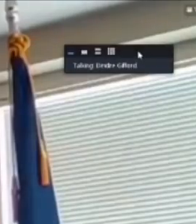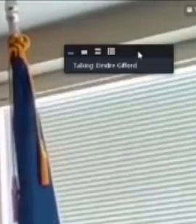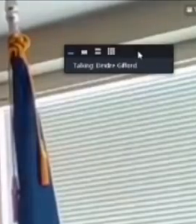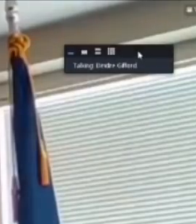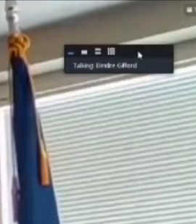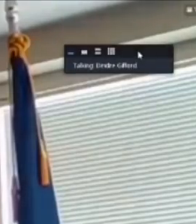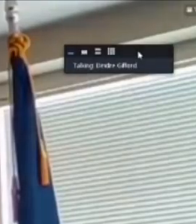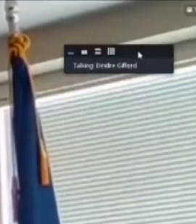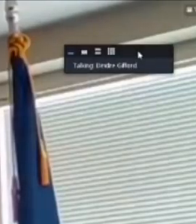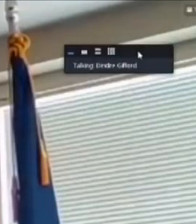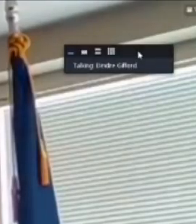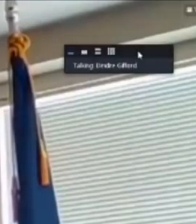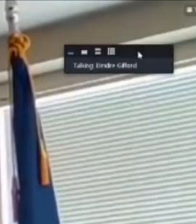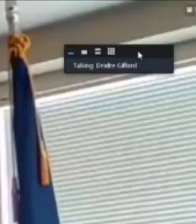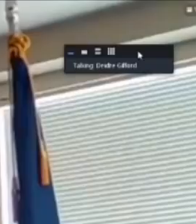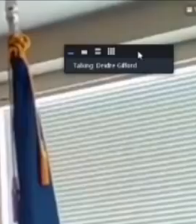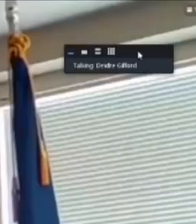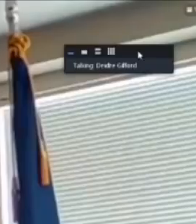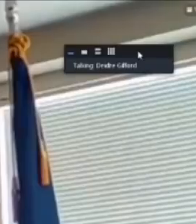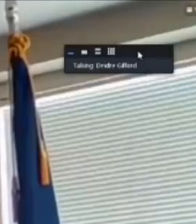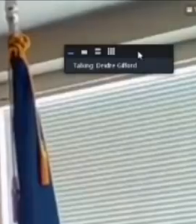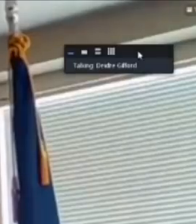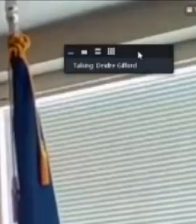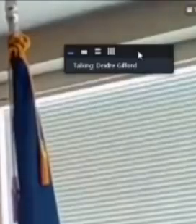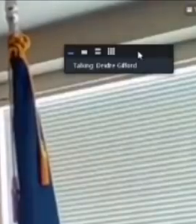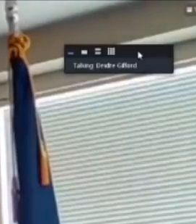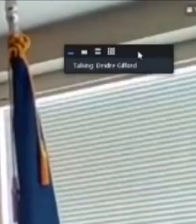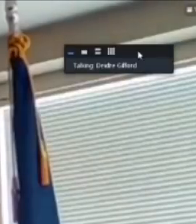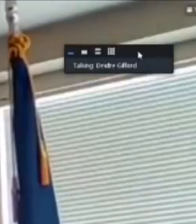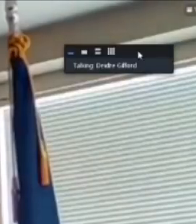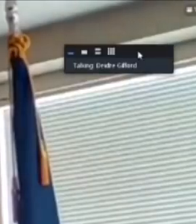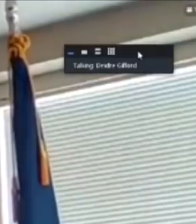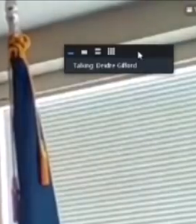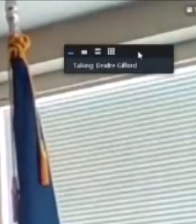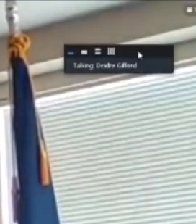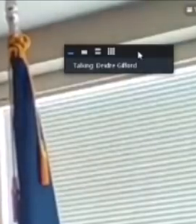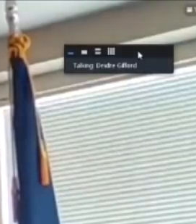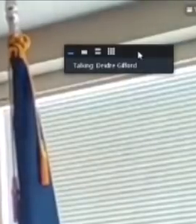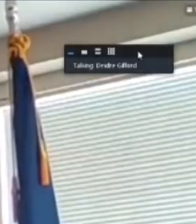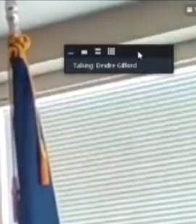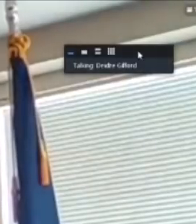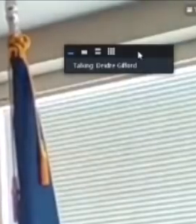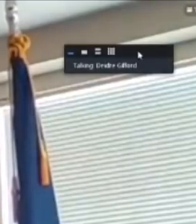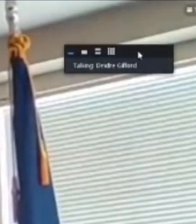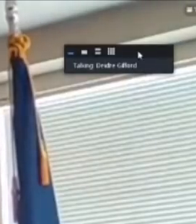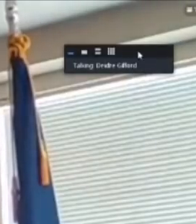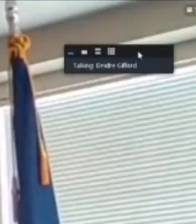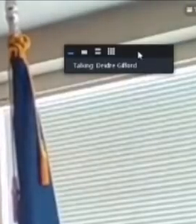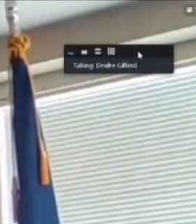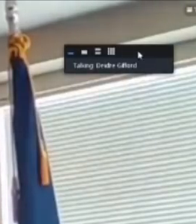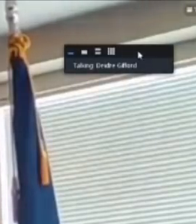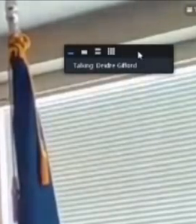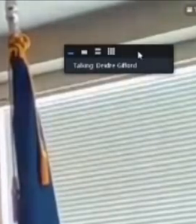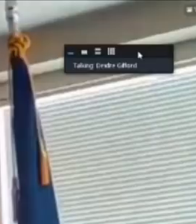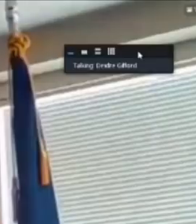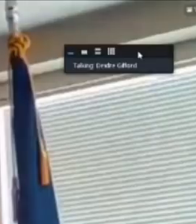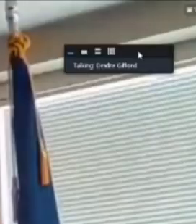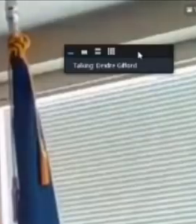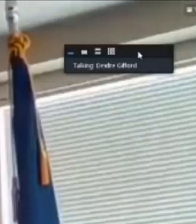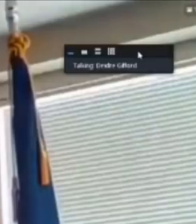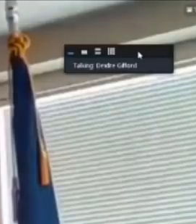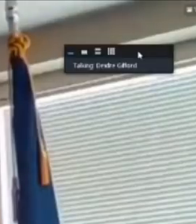systematically test positive samples in Connecticut and make sure that we are tracking and know